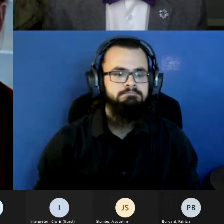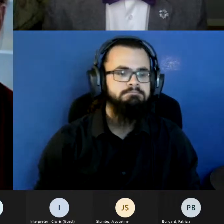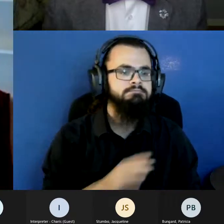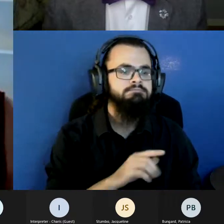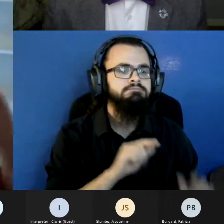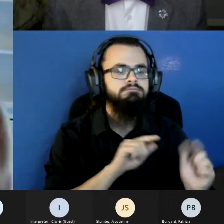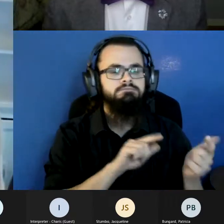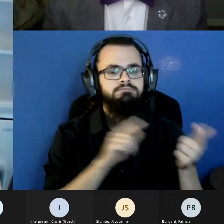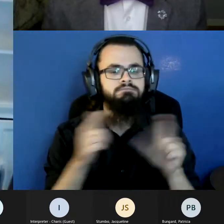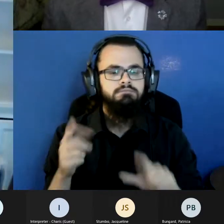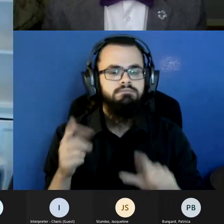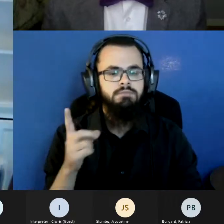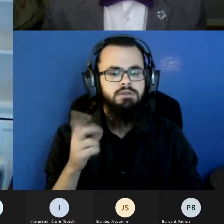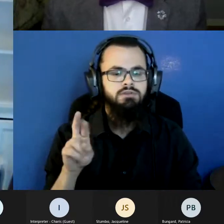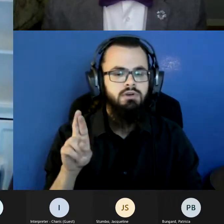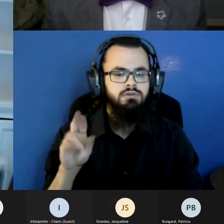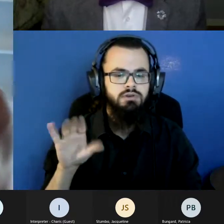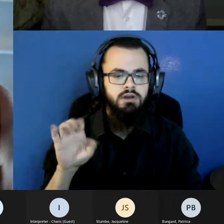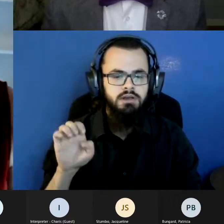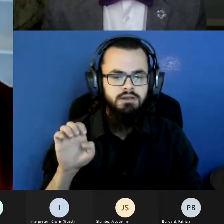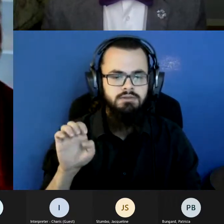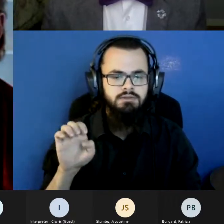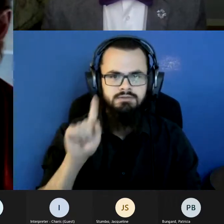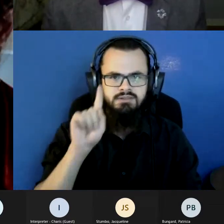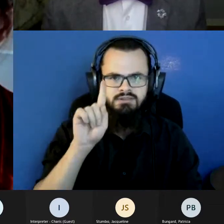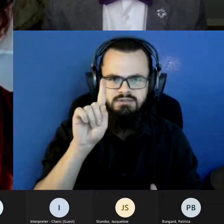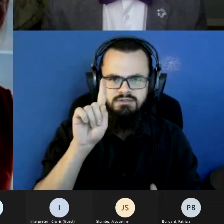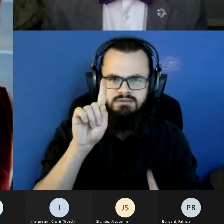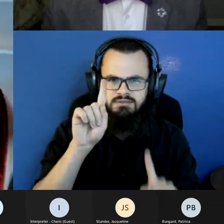Okay, trying to see.